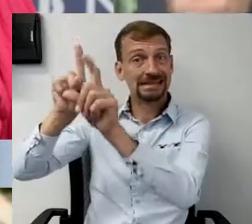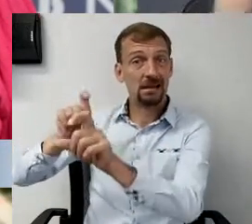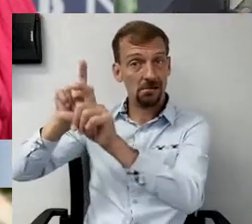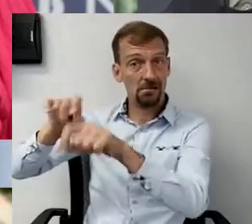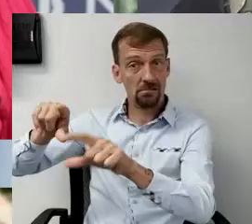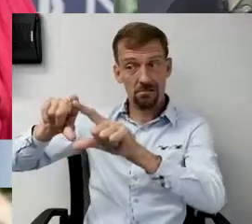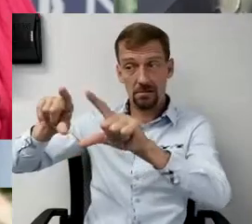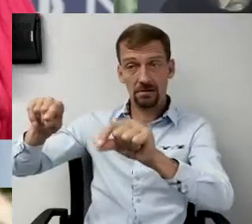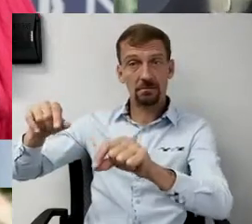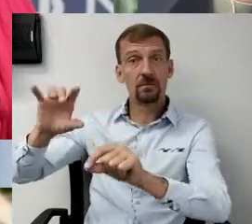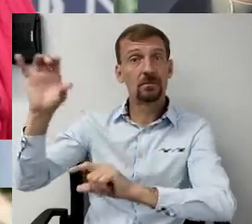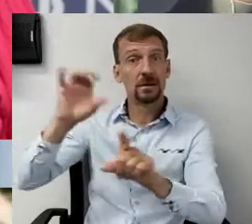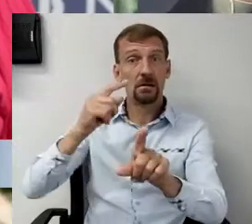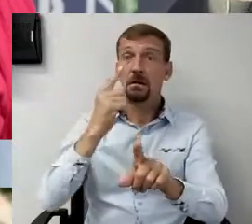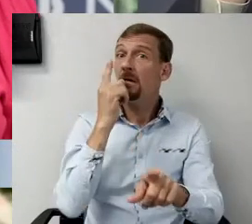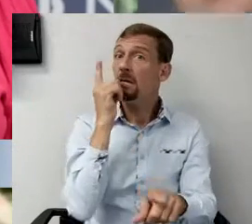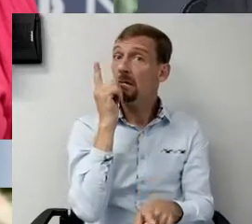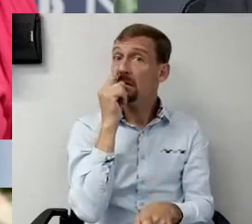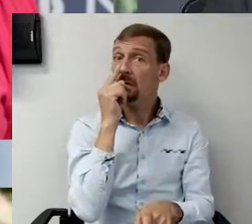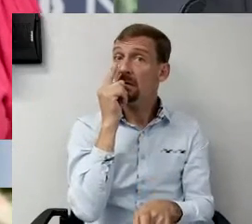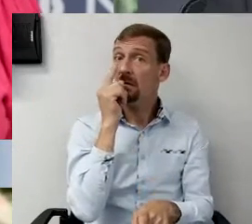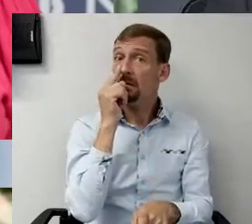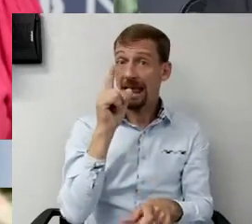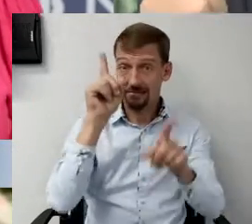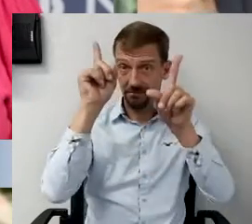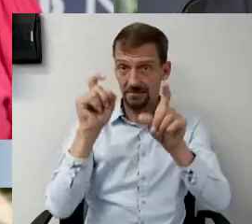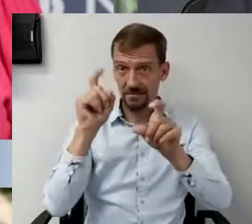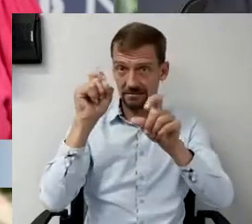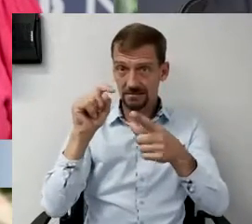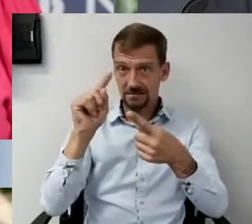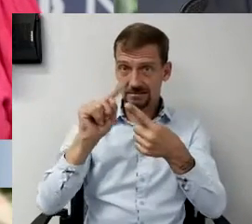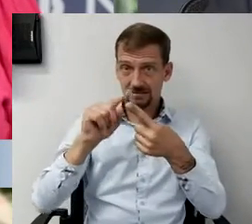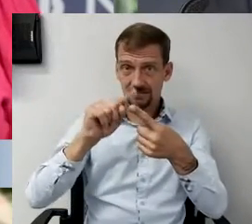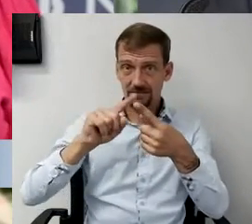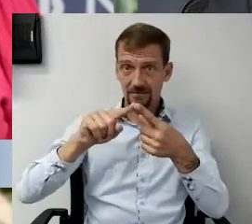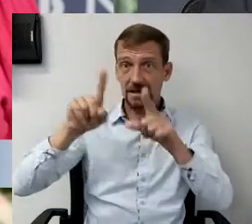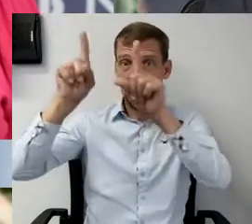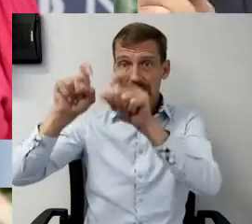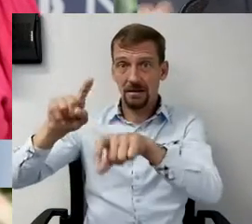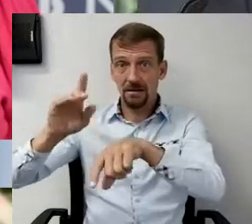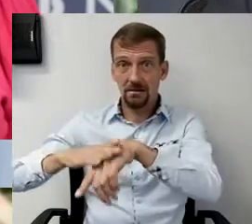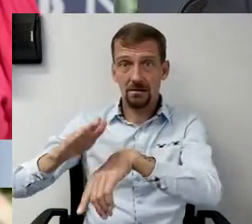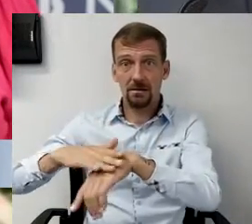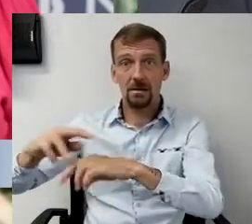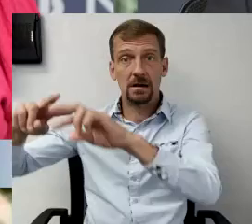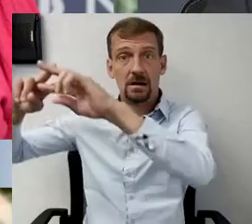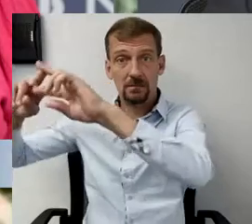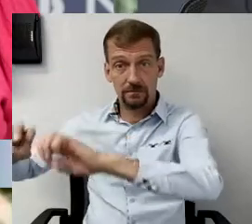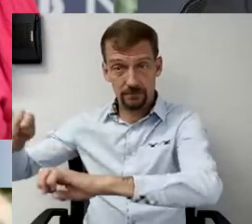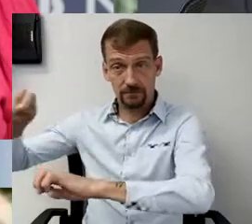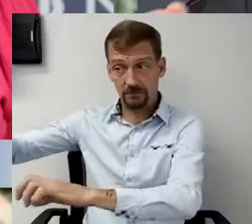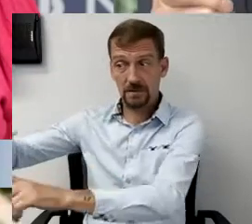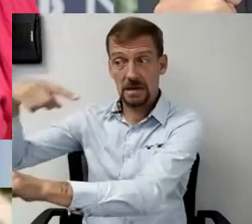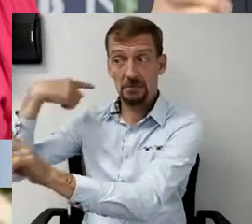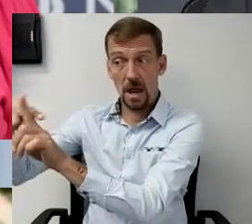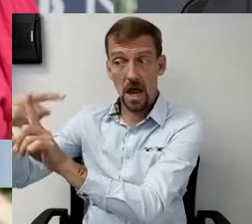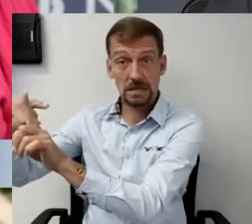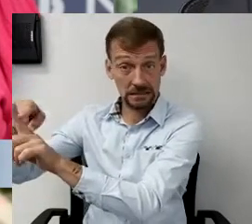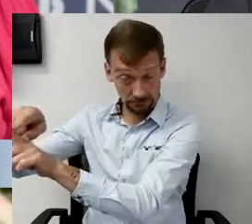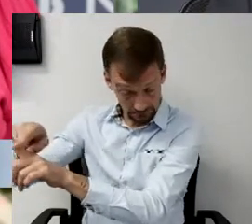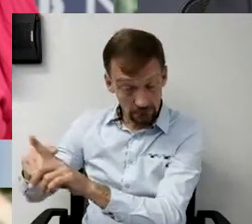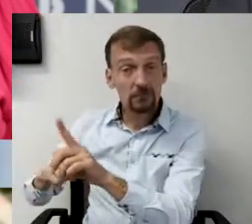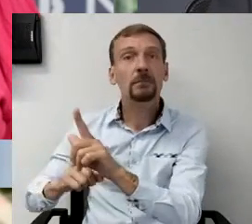did probably a nasal pharyngeal, ran it on a PCR molecular platform, and it came back positive. They